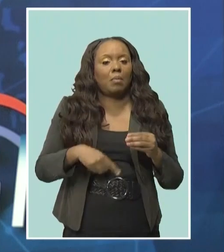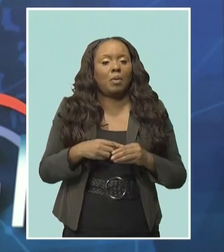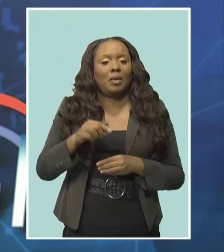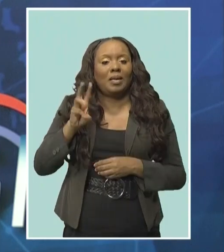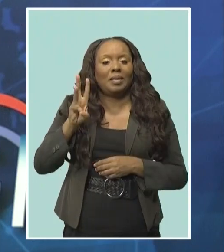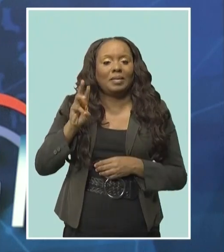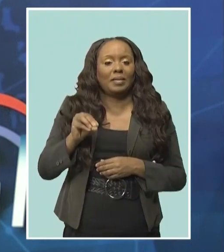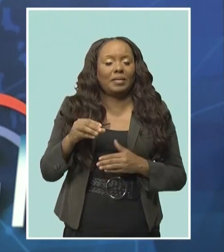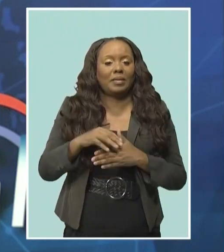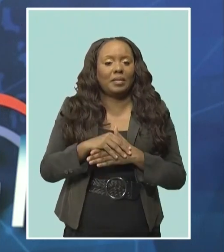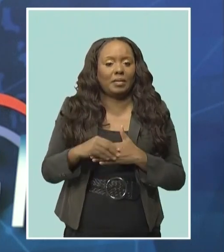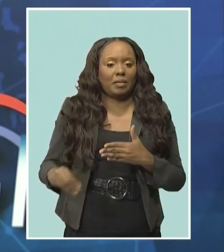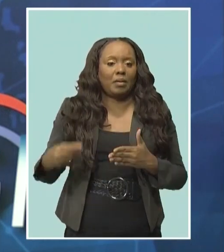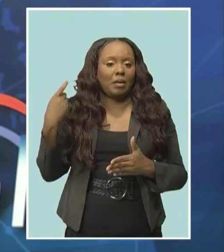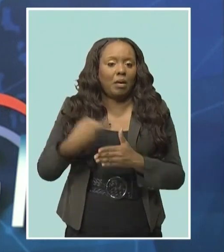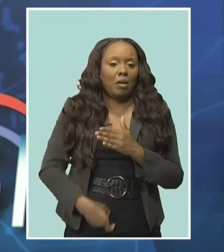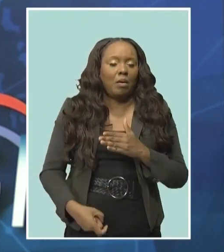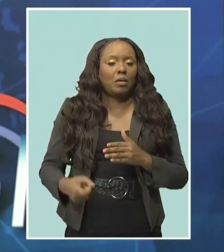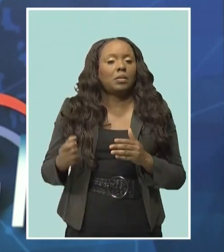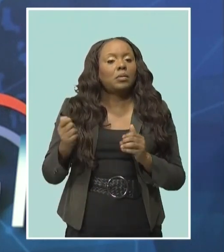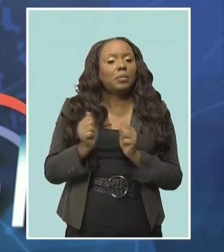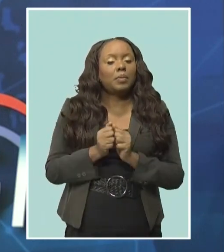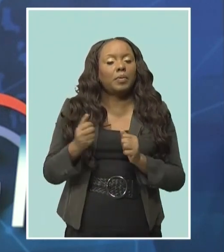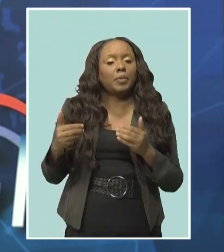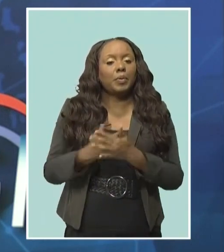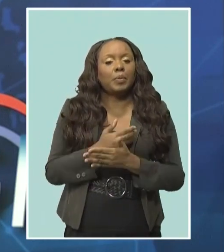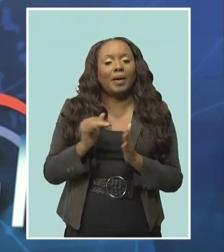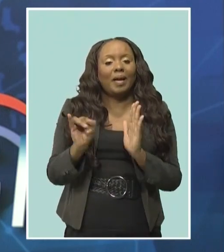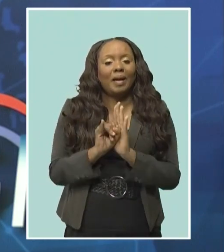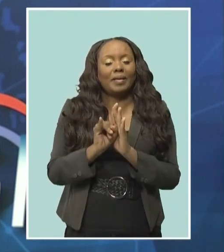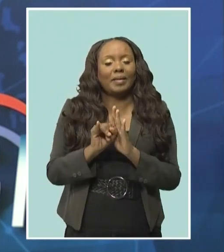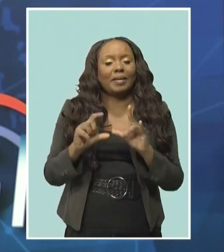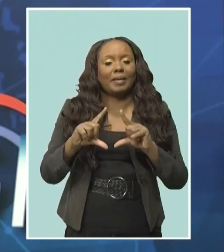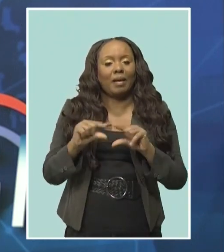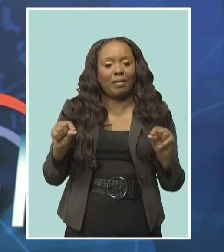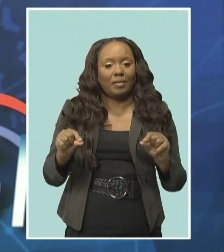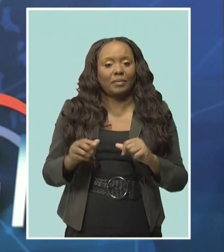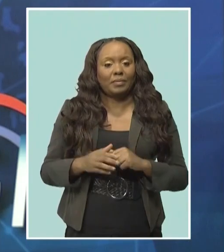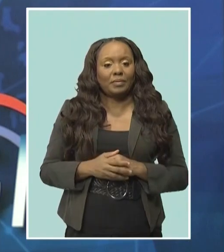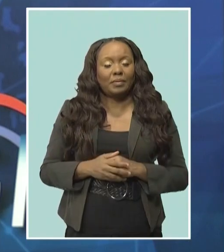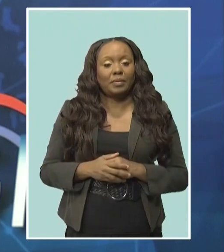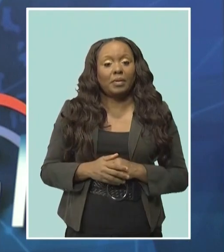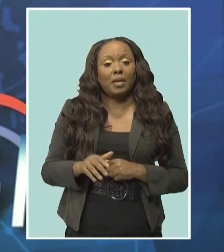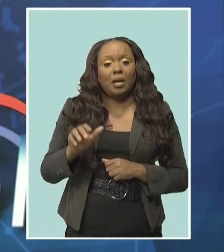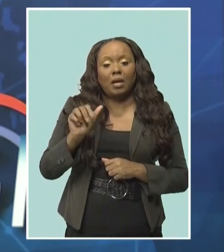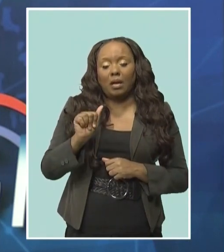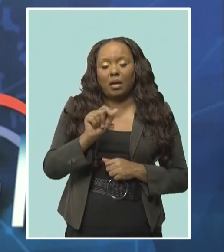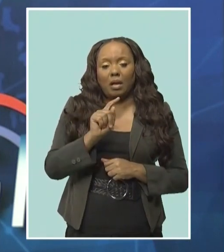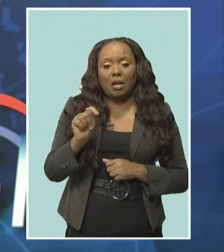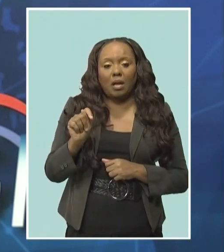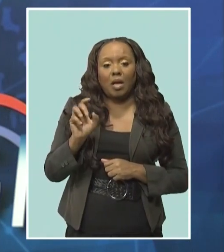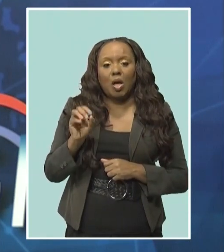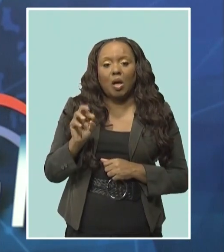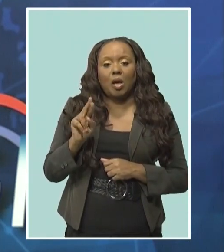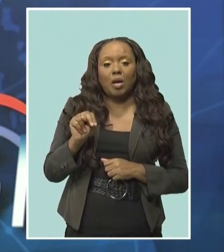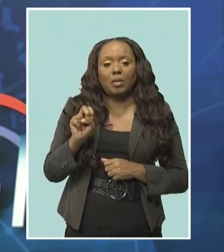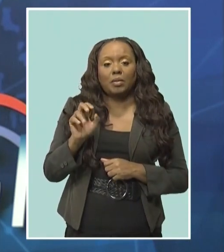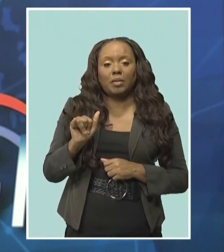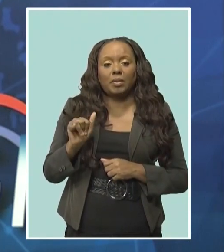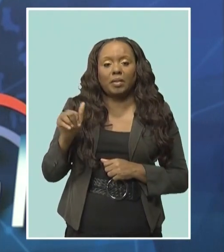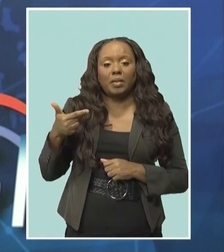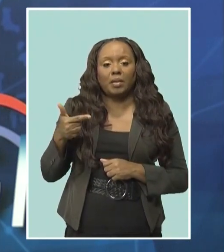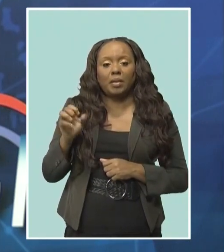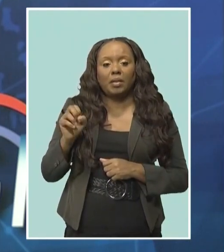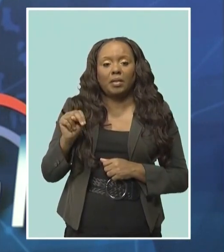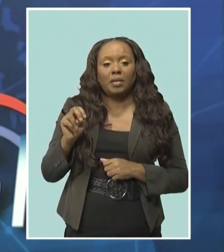Trident ID card. In a statement issued this evening, Attorney General Dale Marshall stressed that the money is not for the